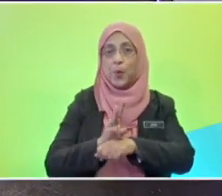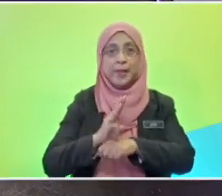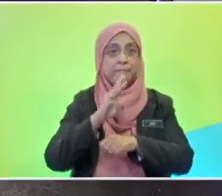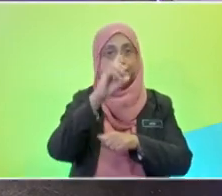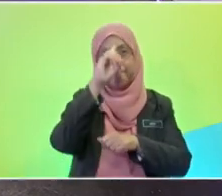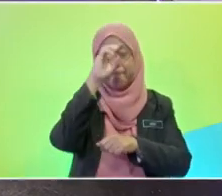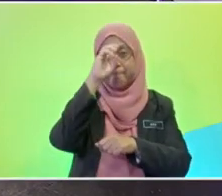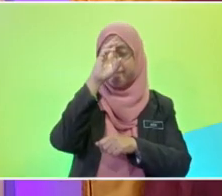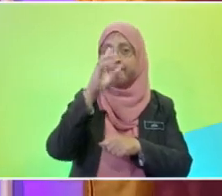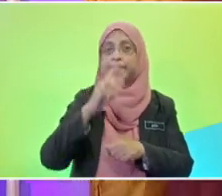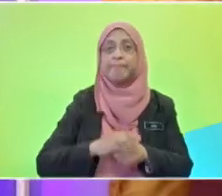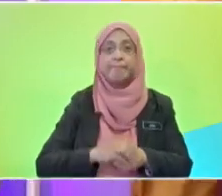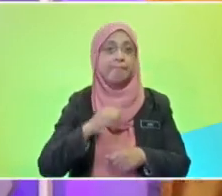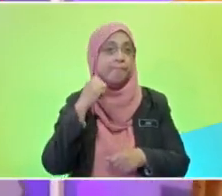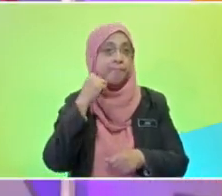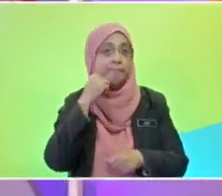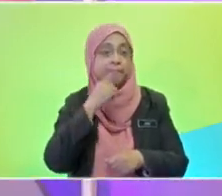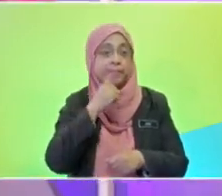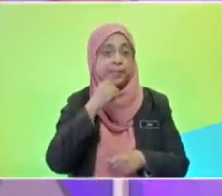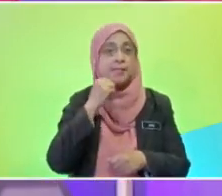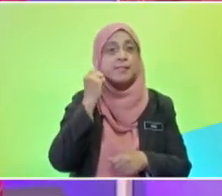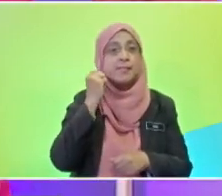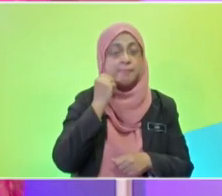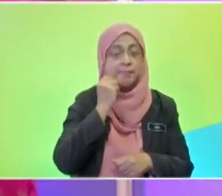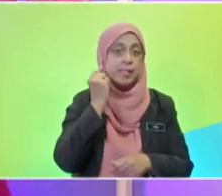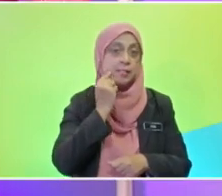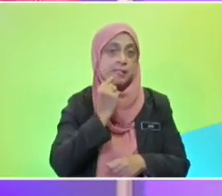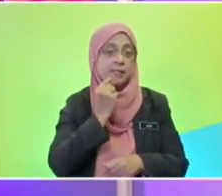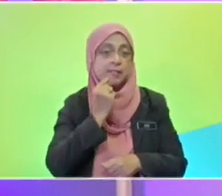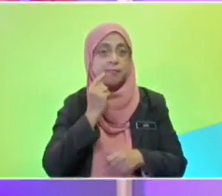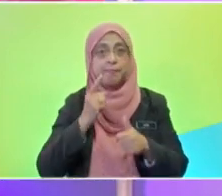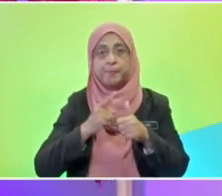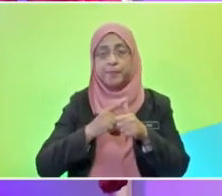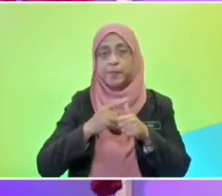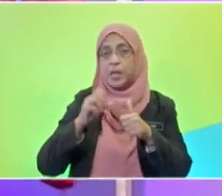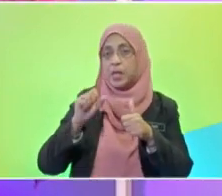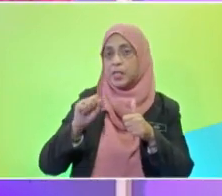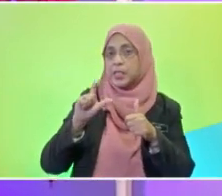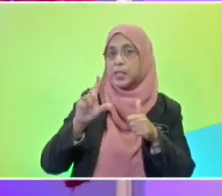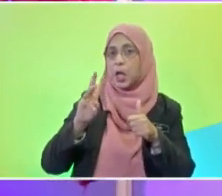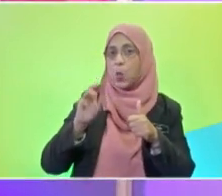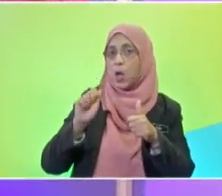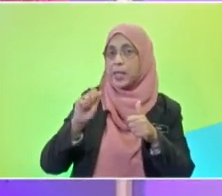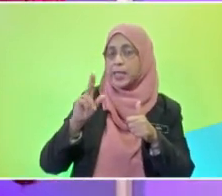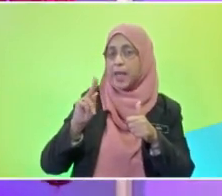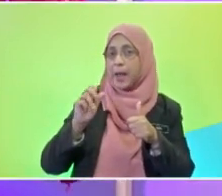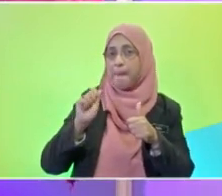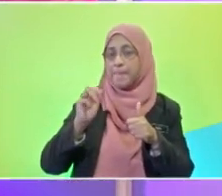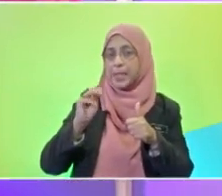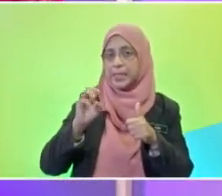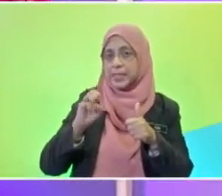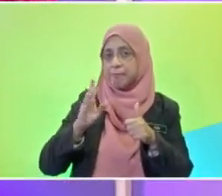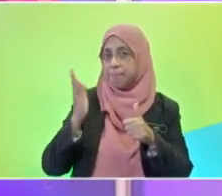Indian ladies or Indian girls, okay. It's called salwar kameez, okay. Salwar